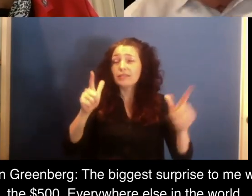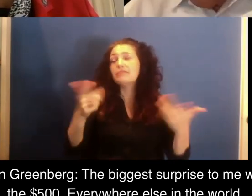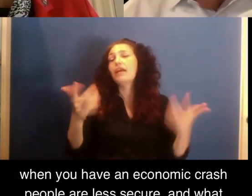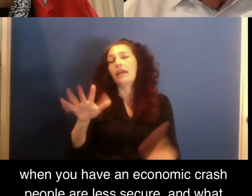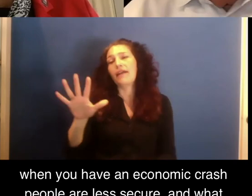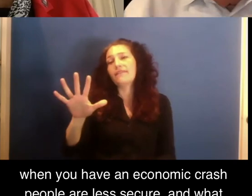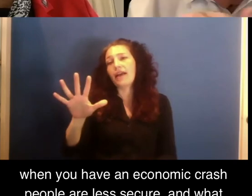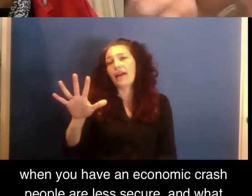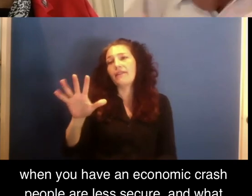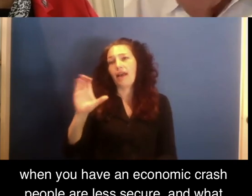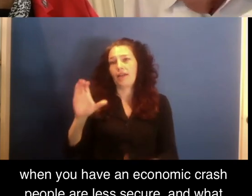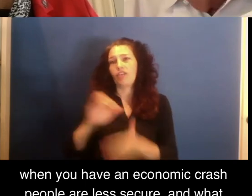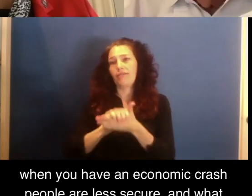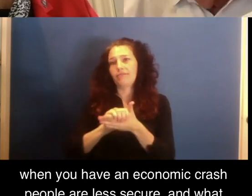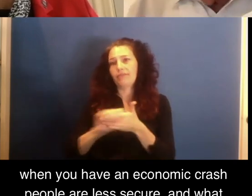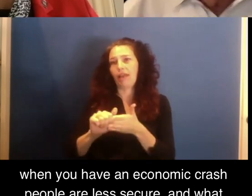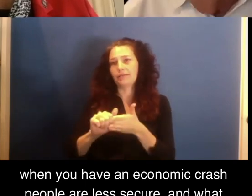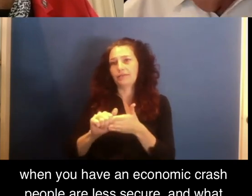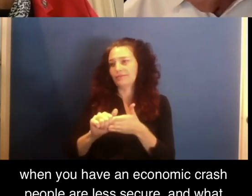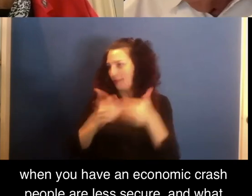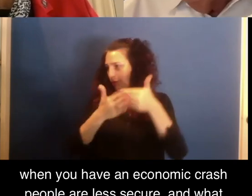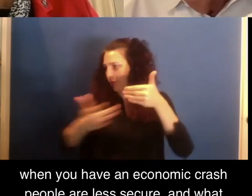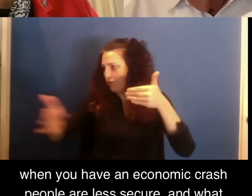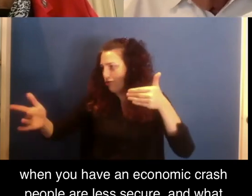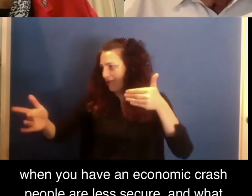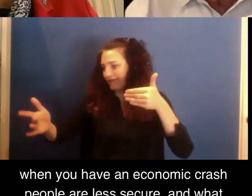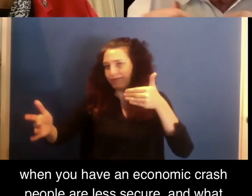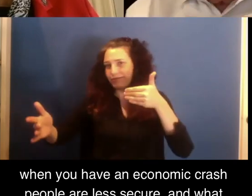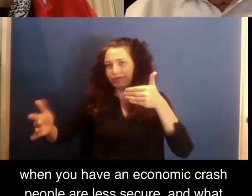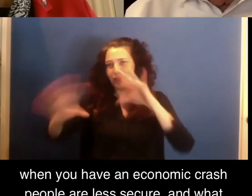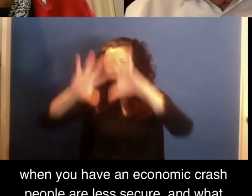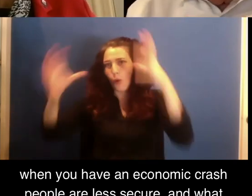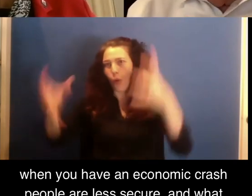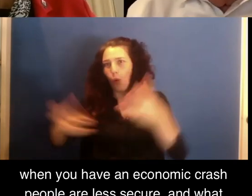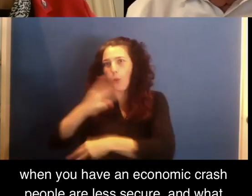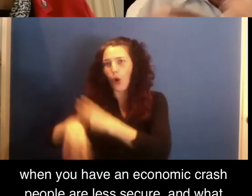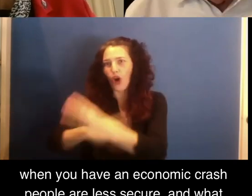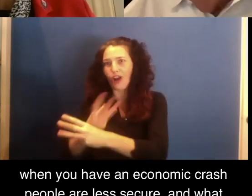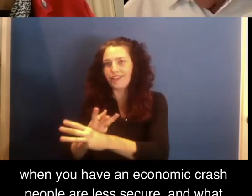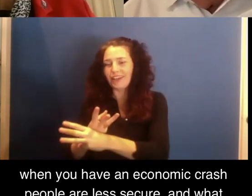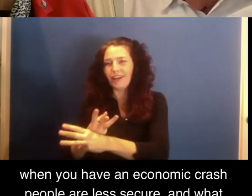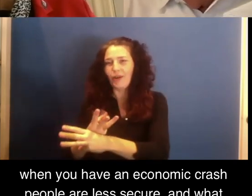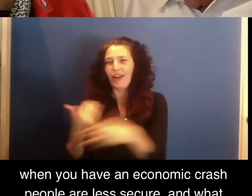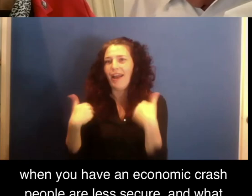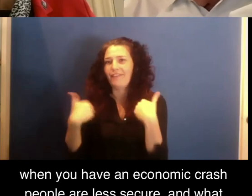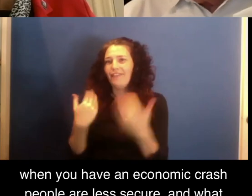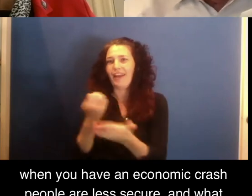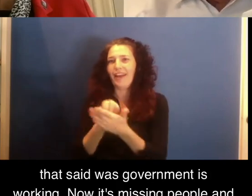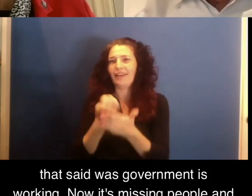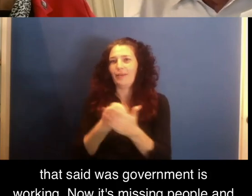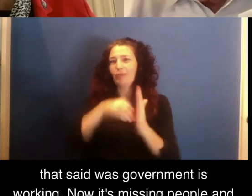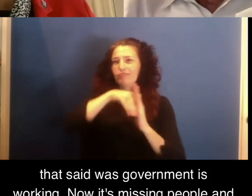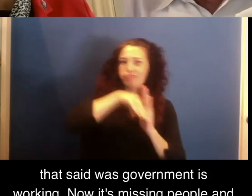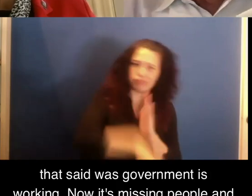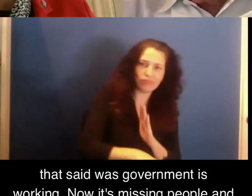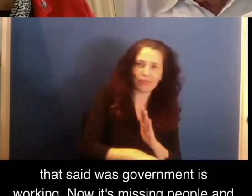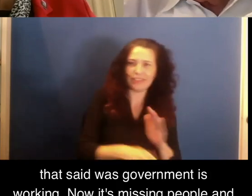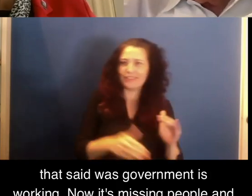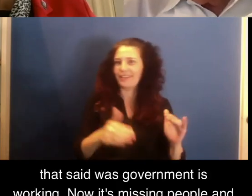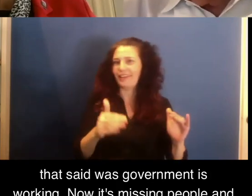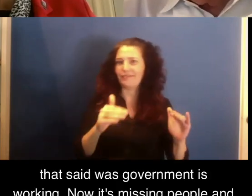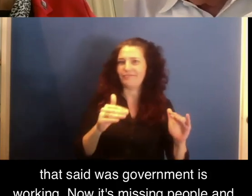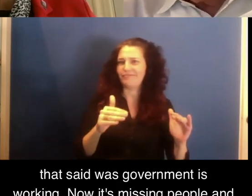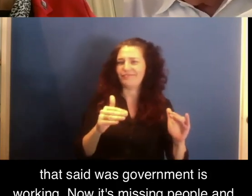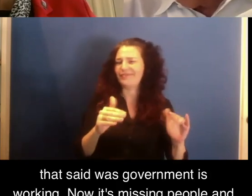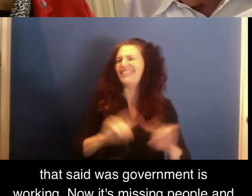everywhere else in the world, which would you have an economic crash, people are less, people are less secure. And what's, what that said was